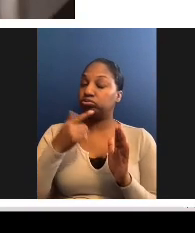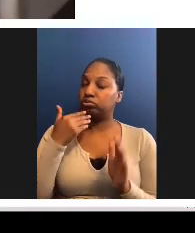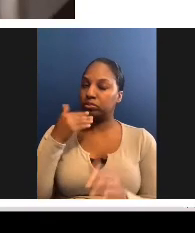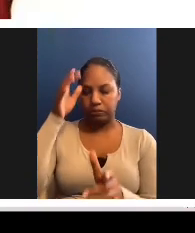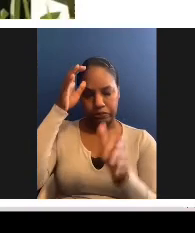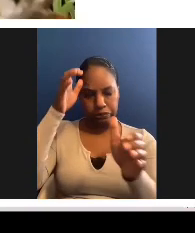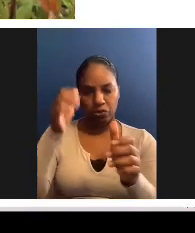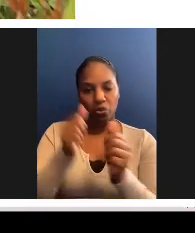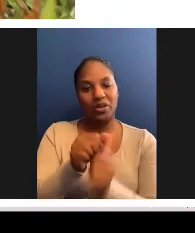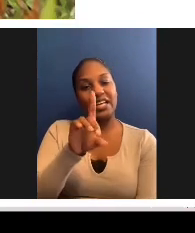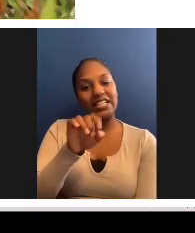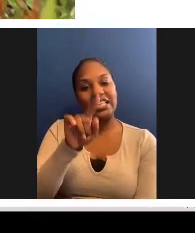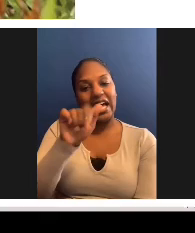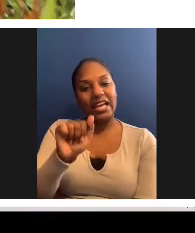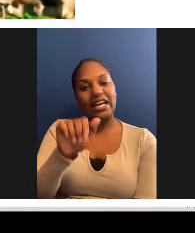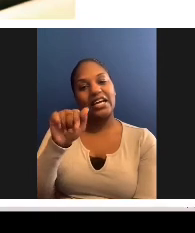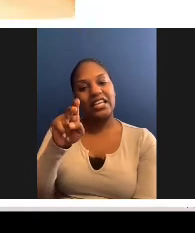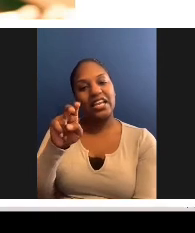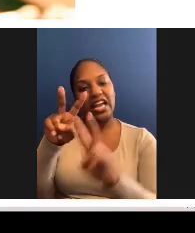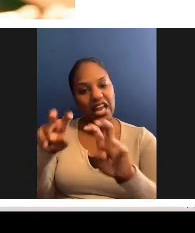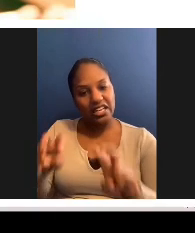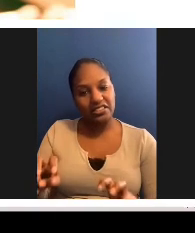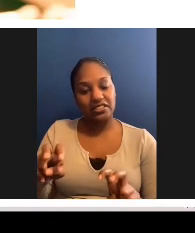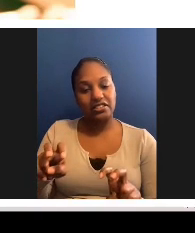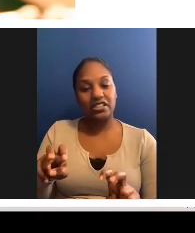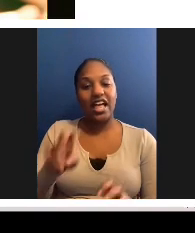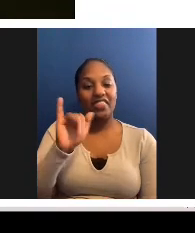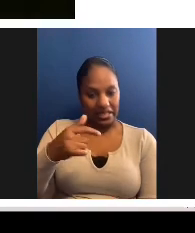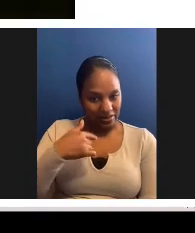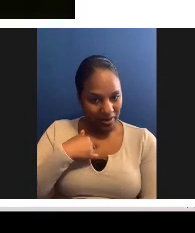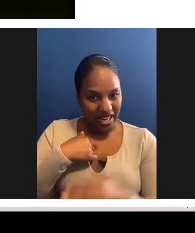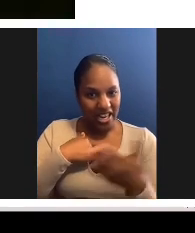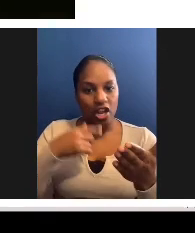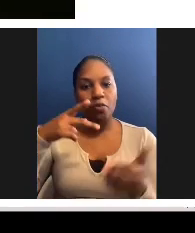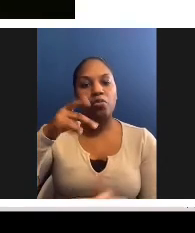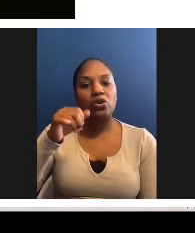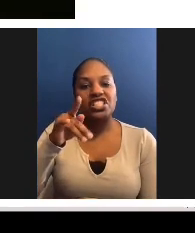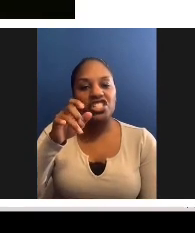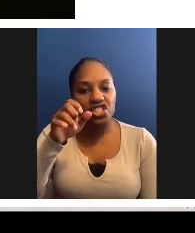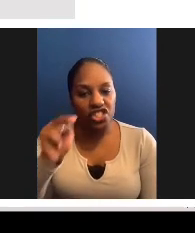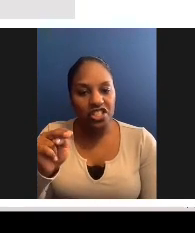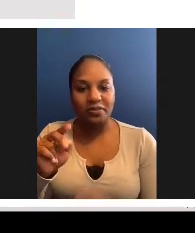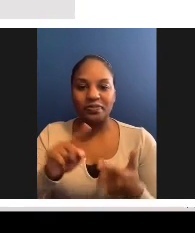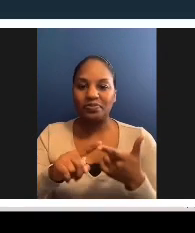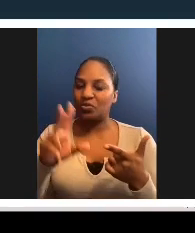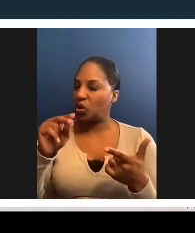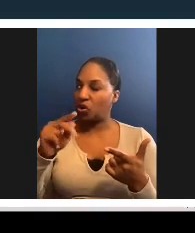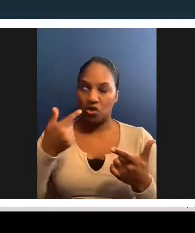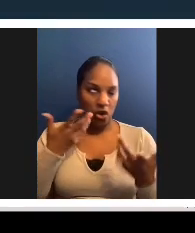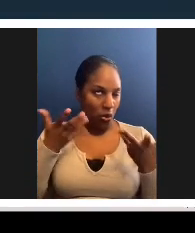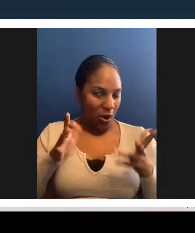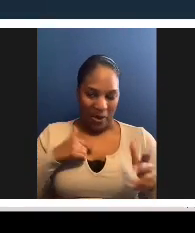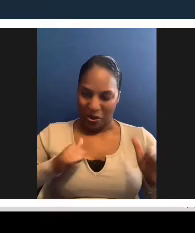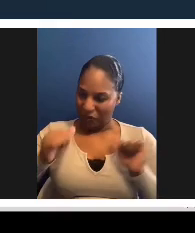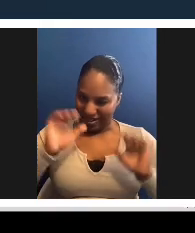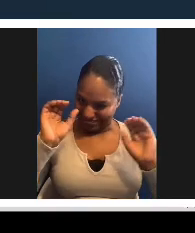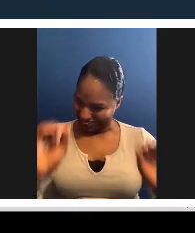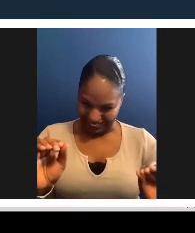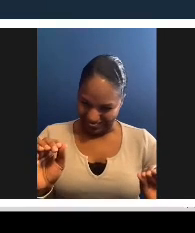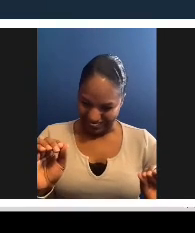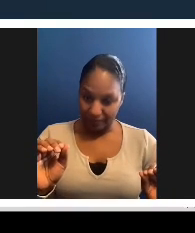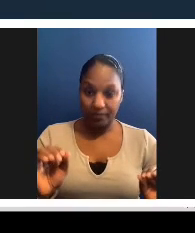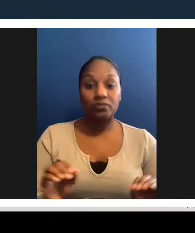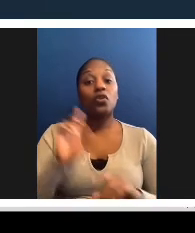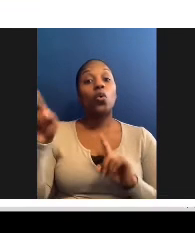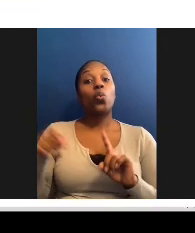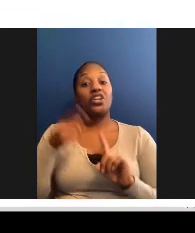analysis. Me, that's me. Precision, no, you don't want me to perform anything. So once